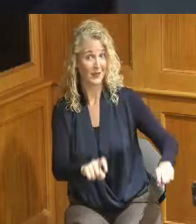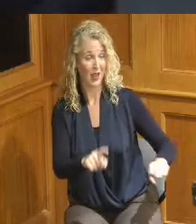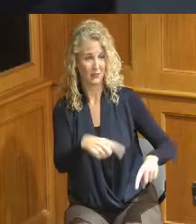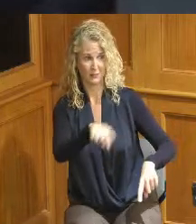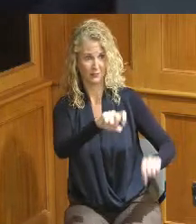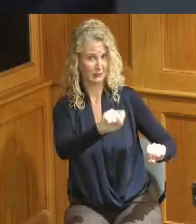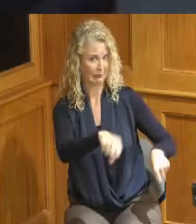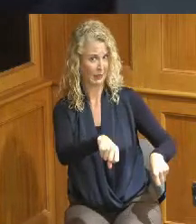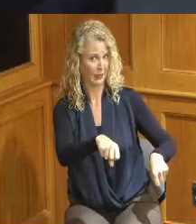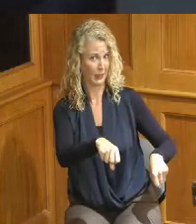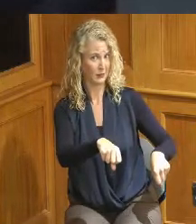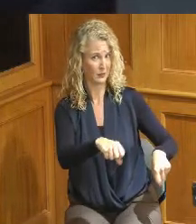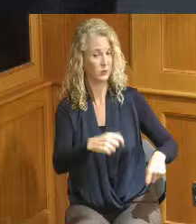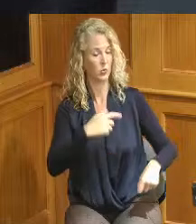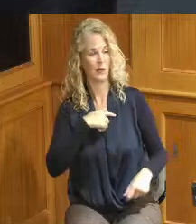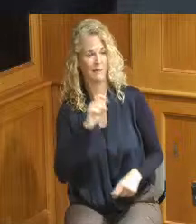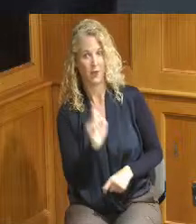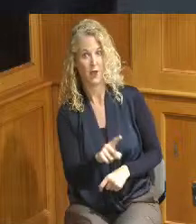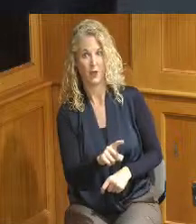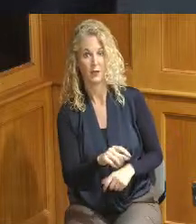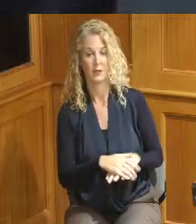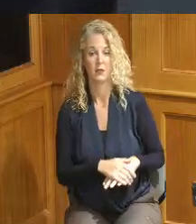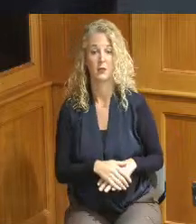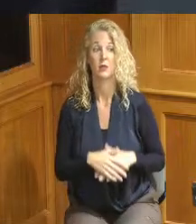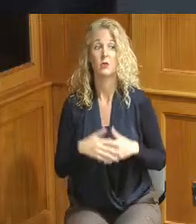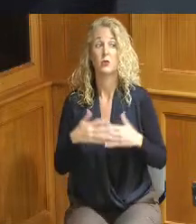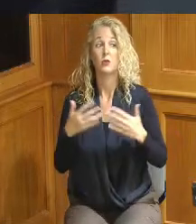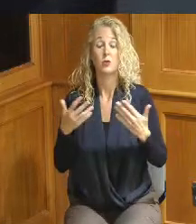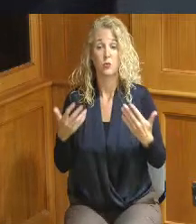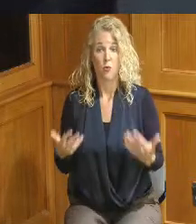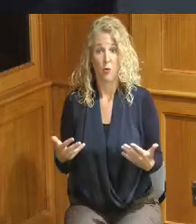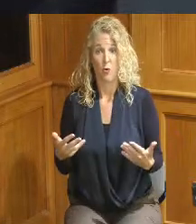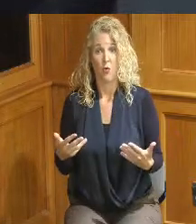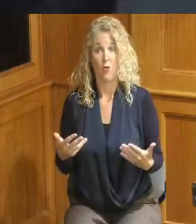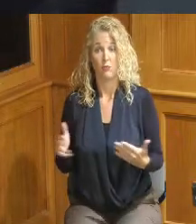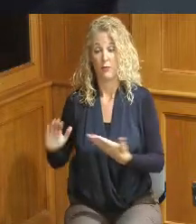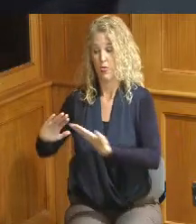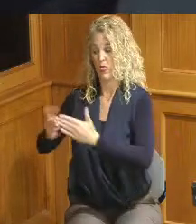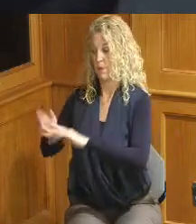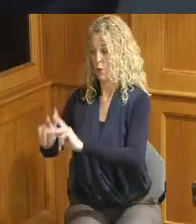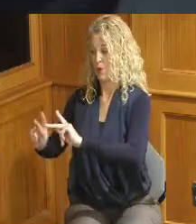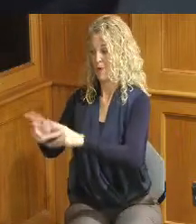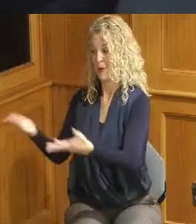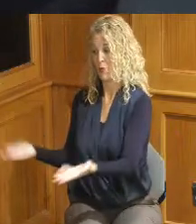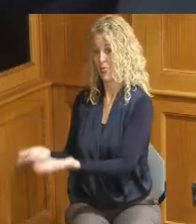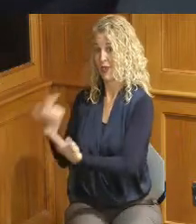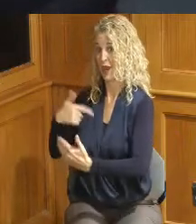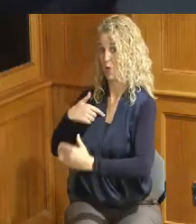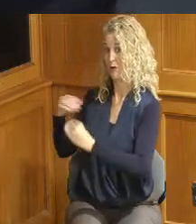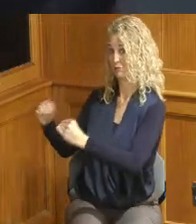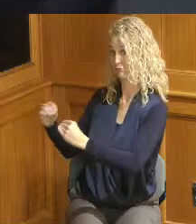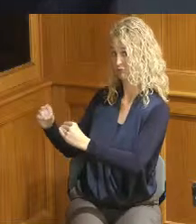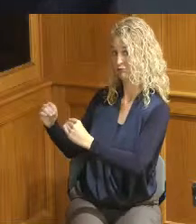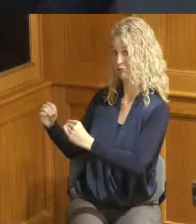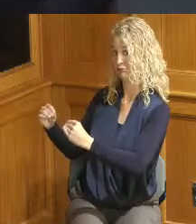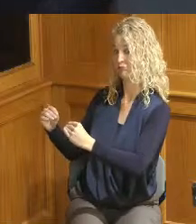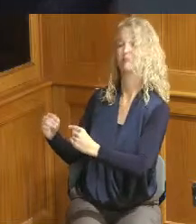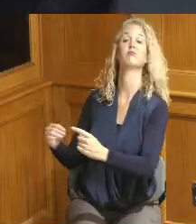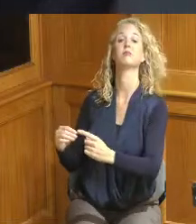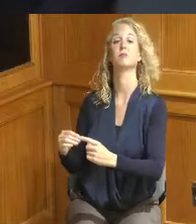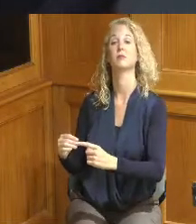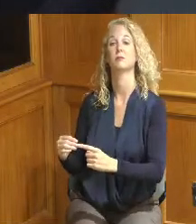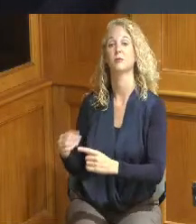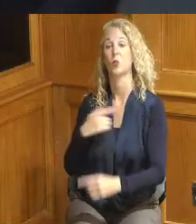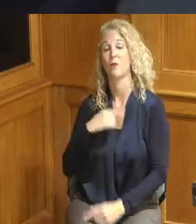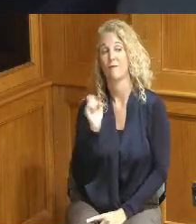asked for, so what our instructions to the communities to talk to the railroad today is meet the resident where